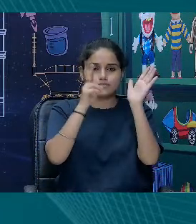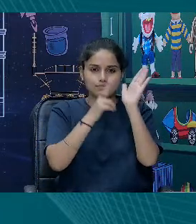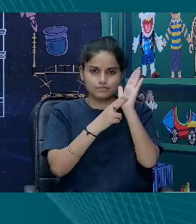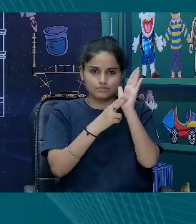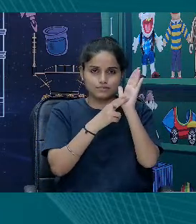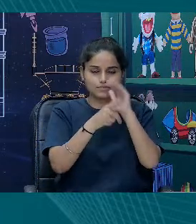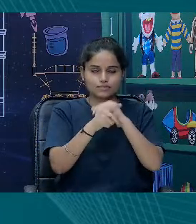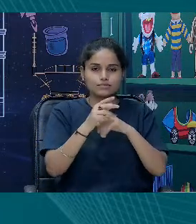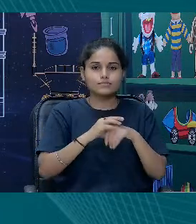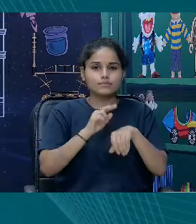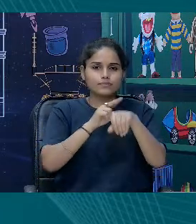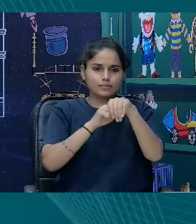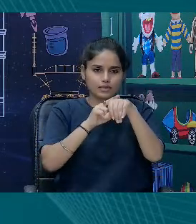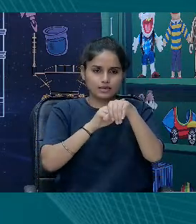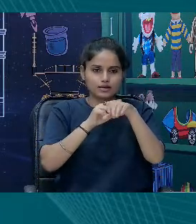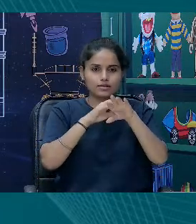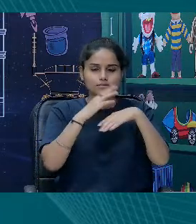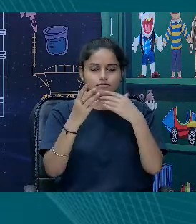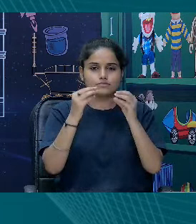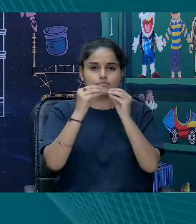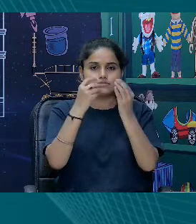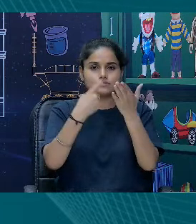B-R-O-W-N, brown.